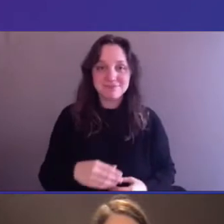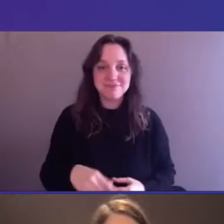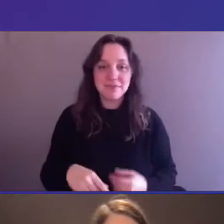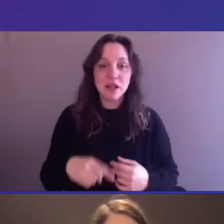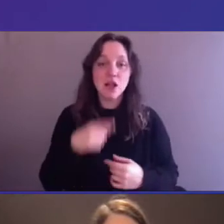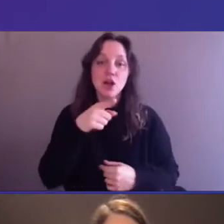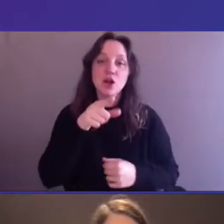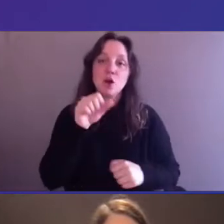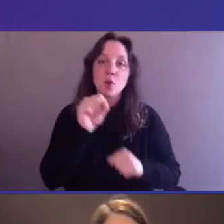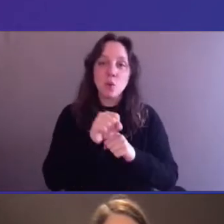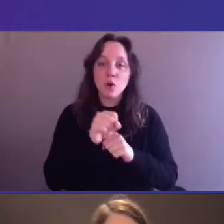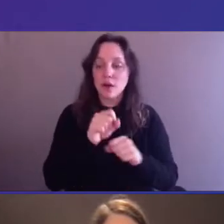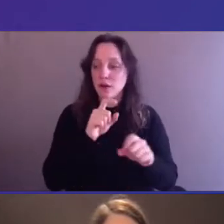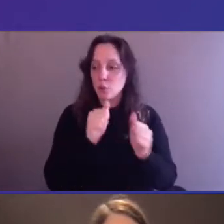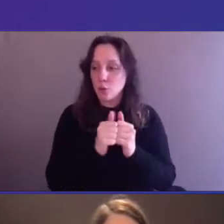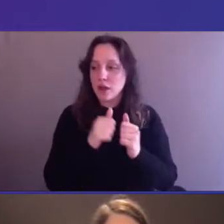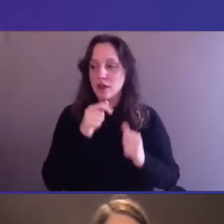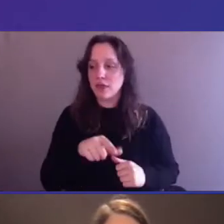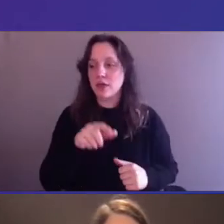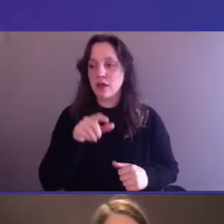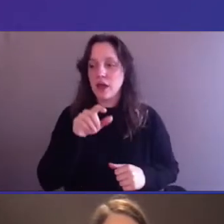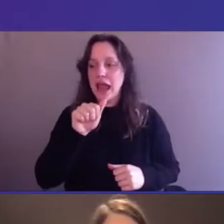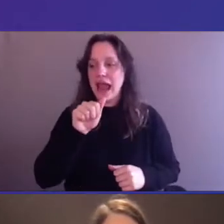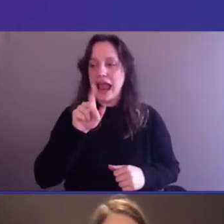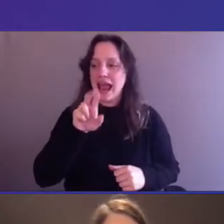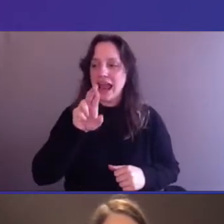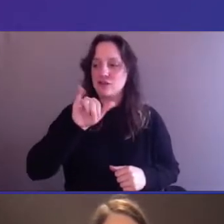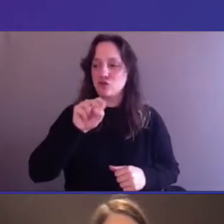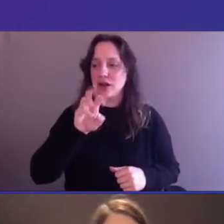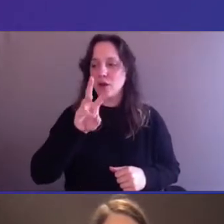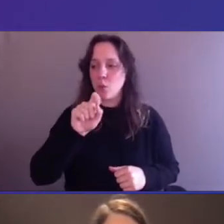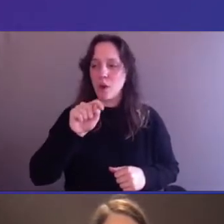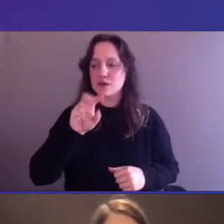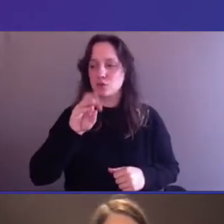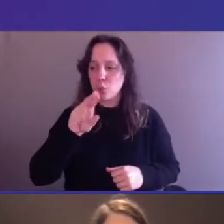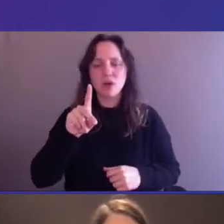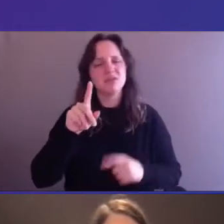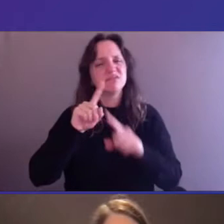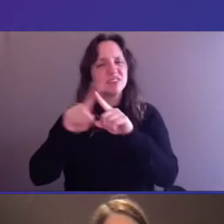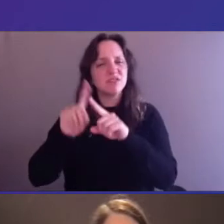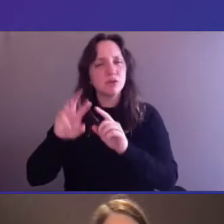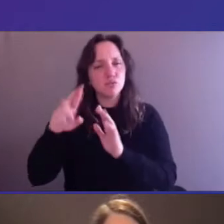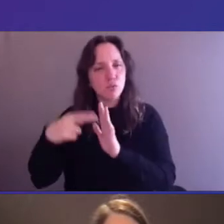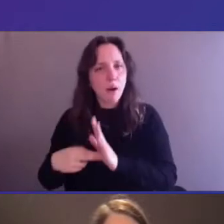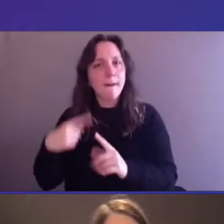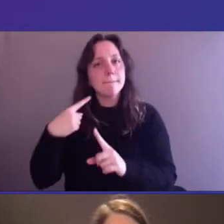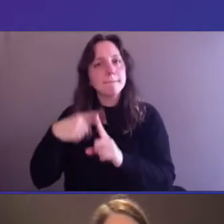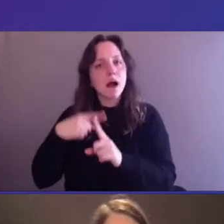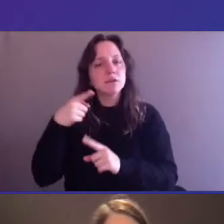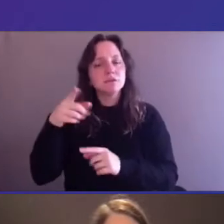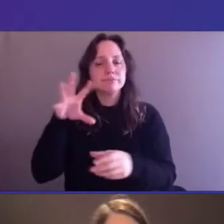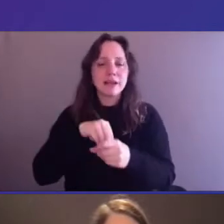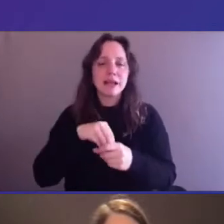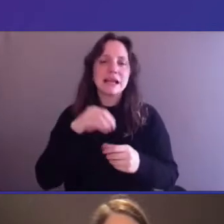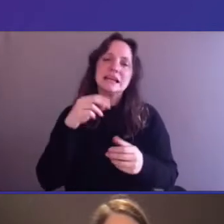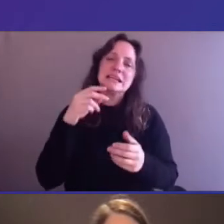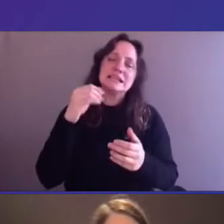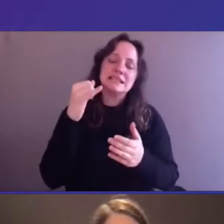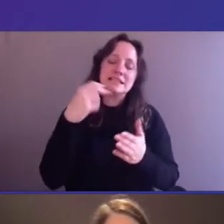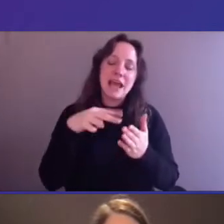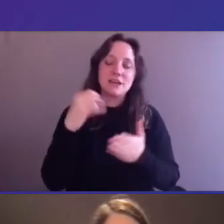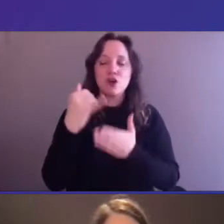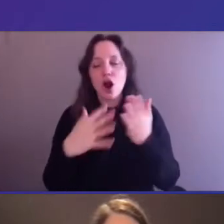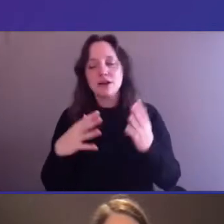with Will Rawls and Adrian Westward, among other choreographers, and is a member of the Dance Artists National Collective, the National